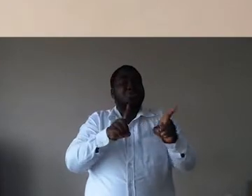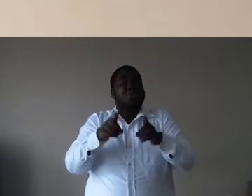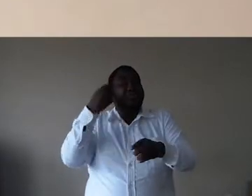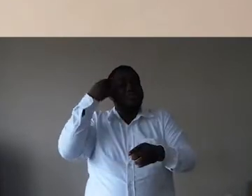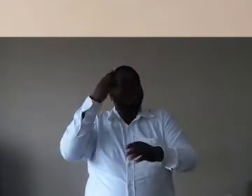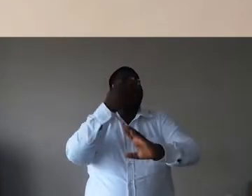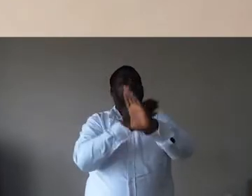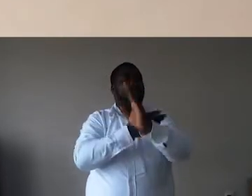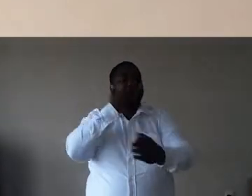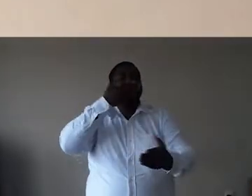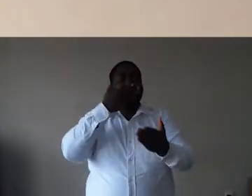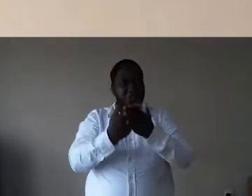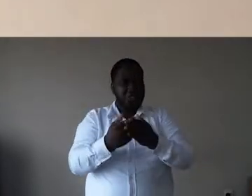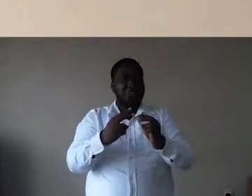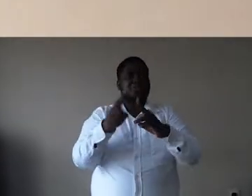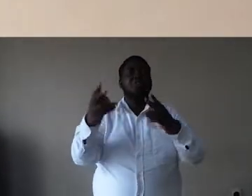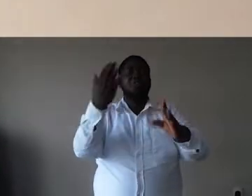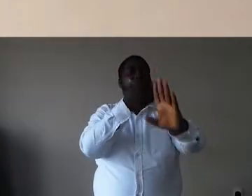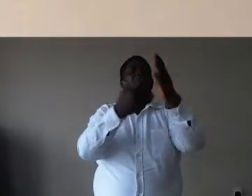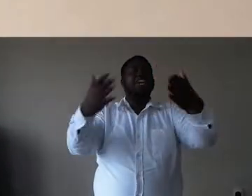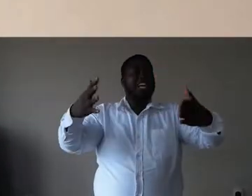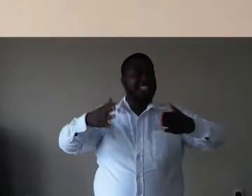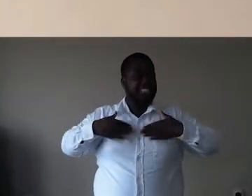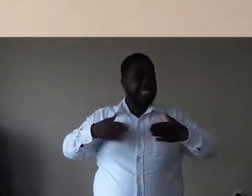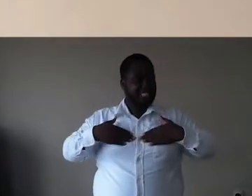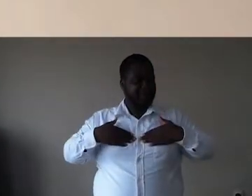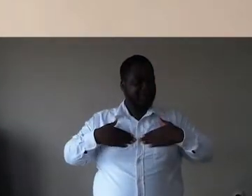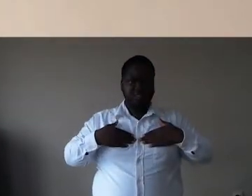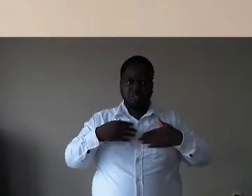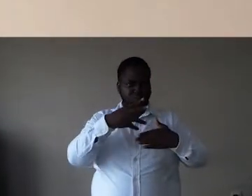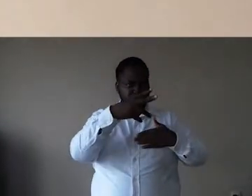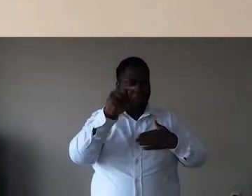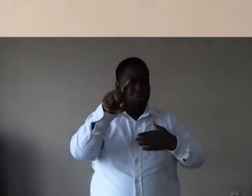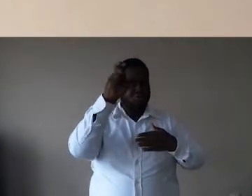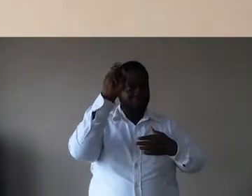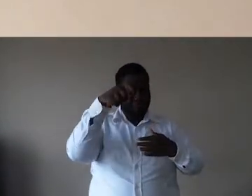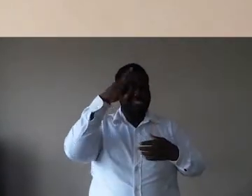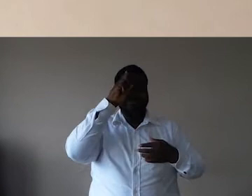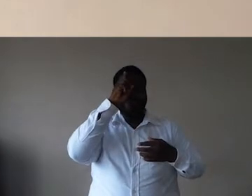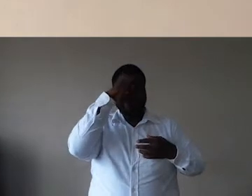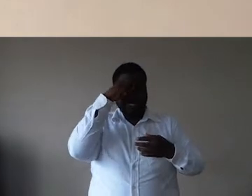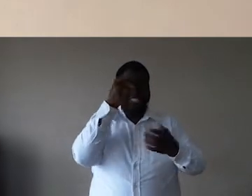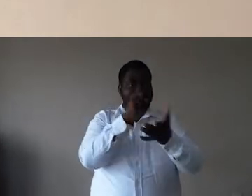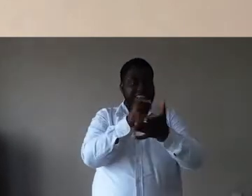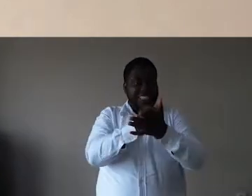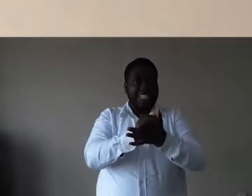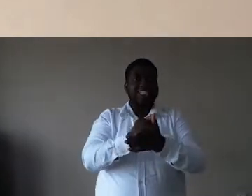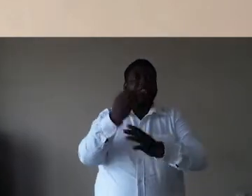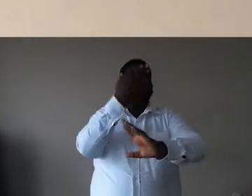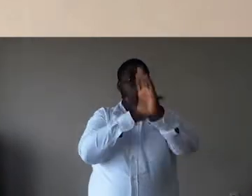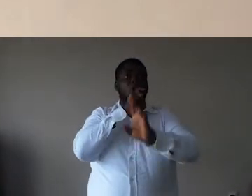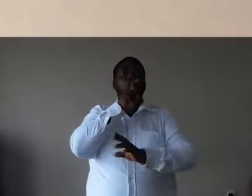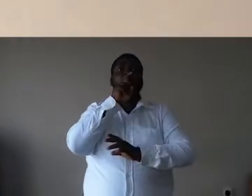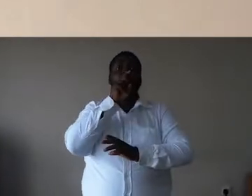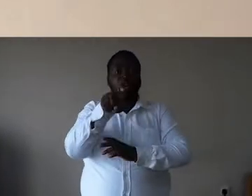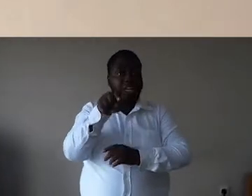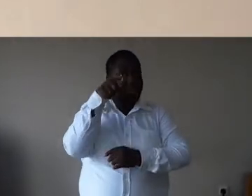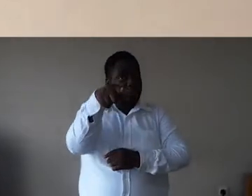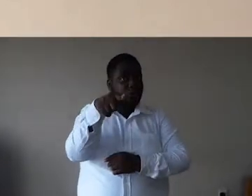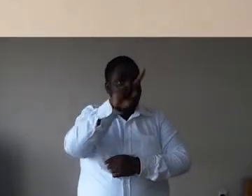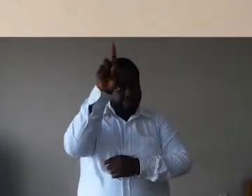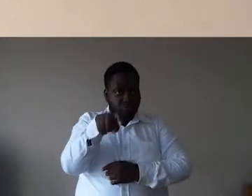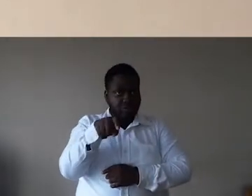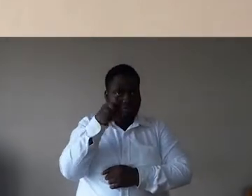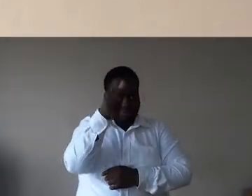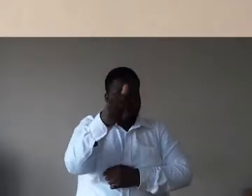that we do in our congregations. But the question is that, has God commanded that? Because Nadab and Abihu did what